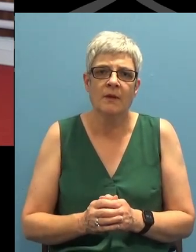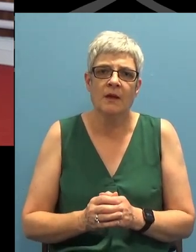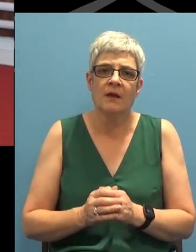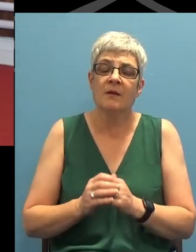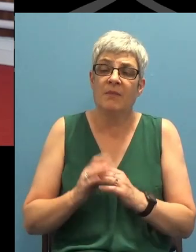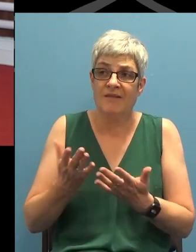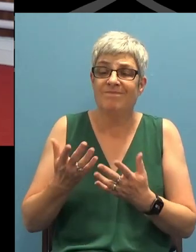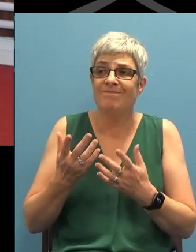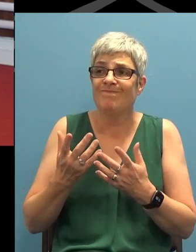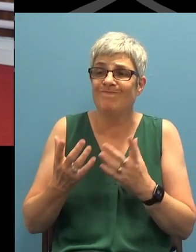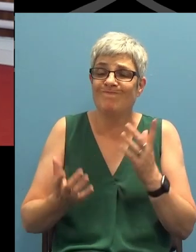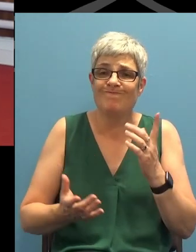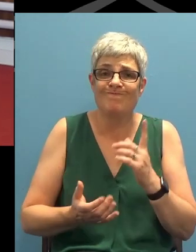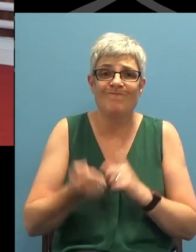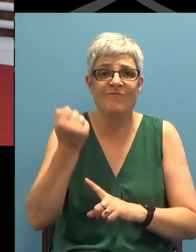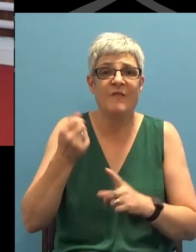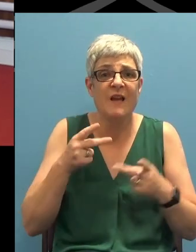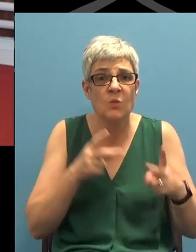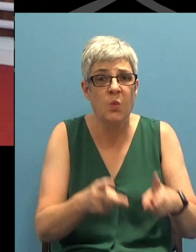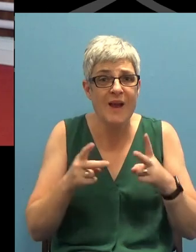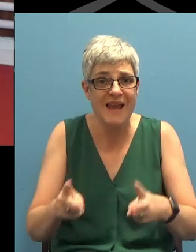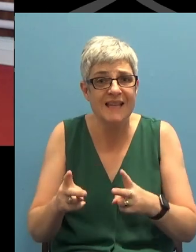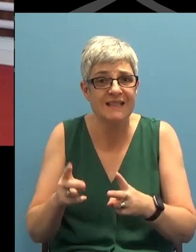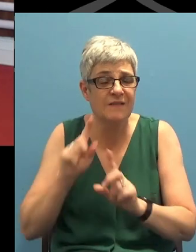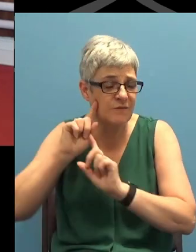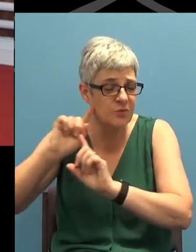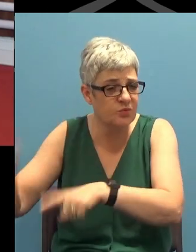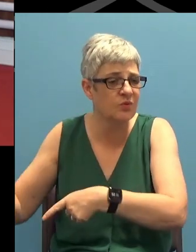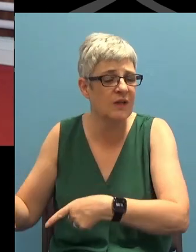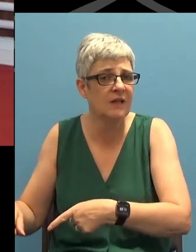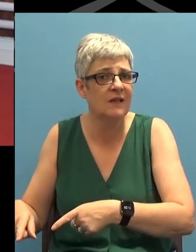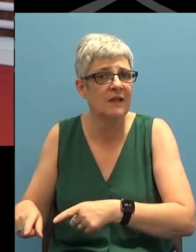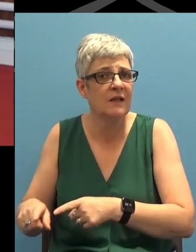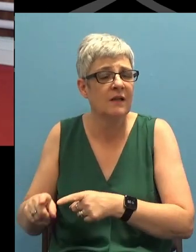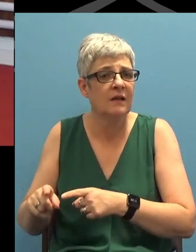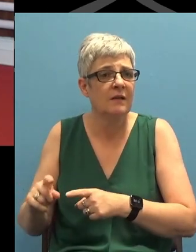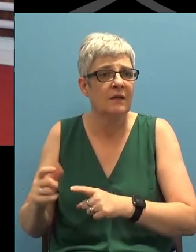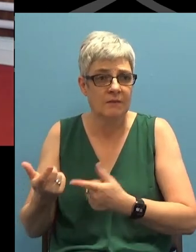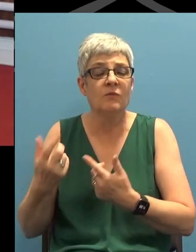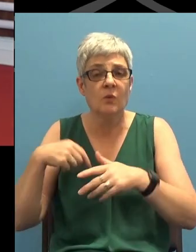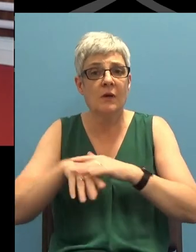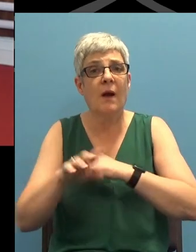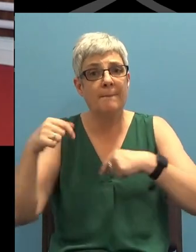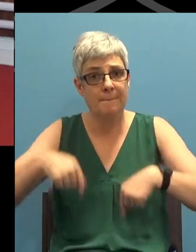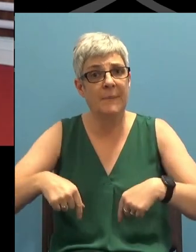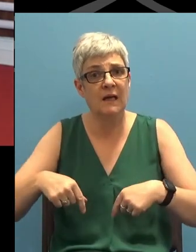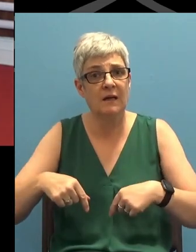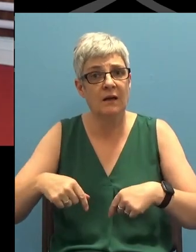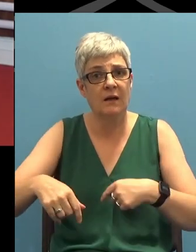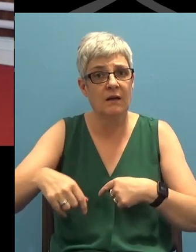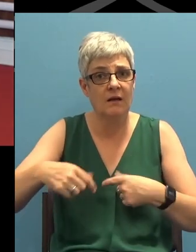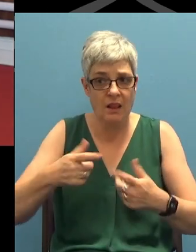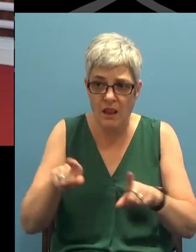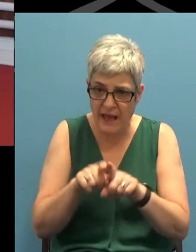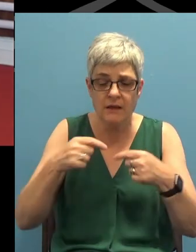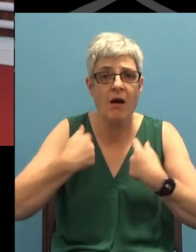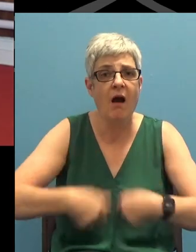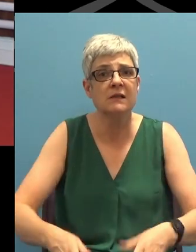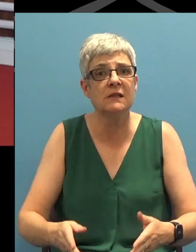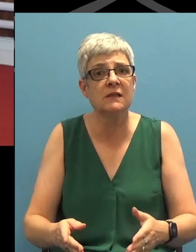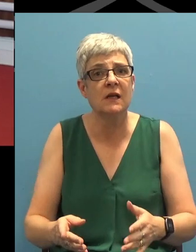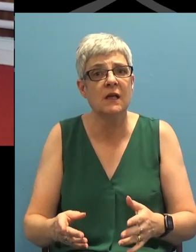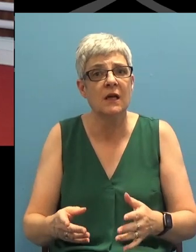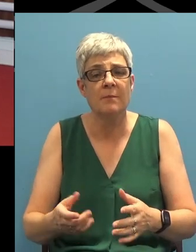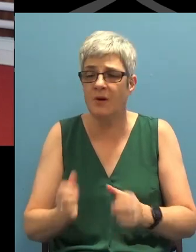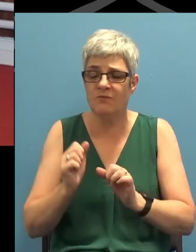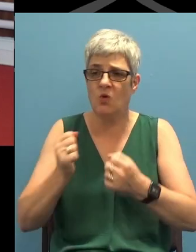Sometimes we find ways of rebelling against the fact that you don't come. Yes, you come to us as one of us, but not